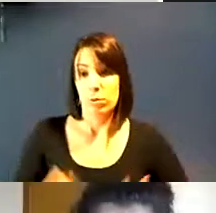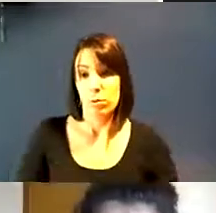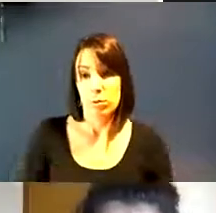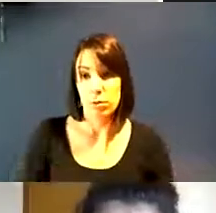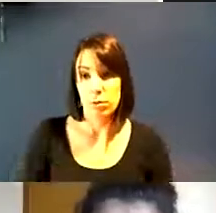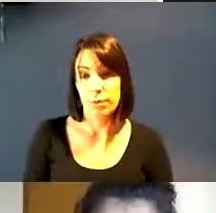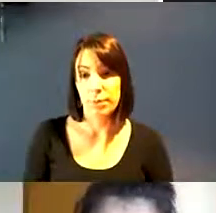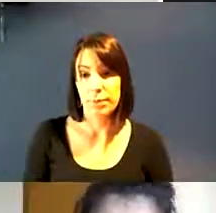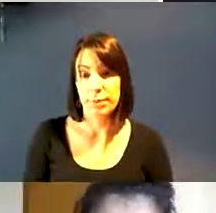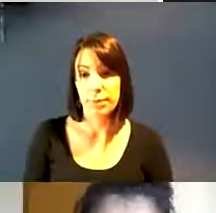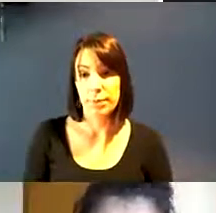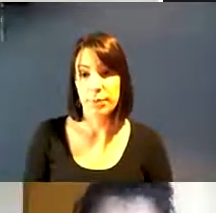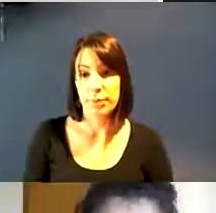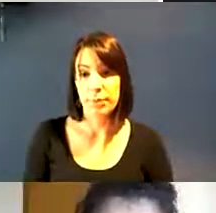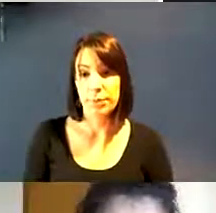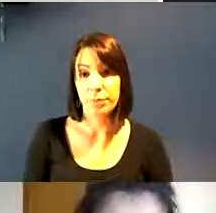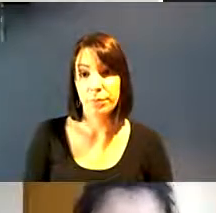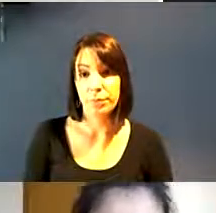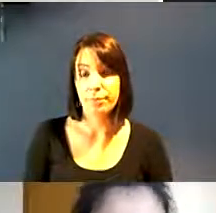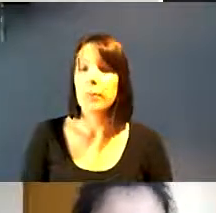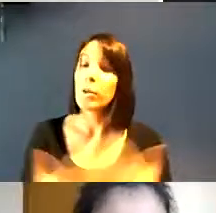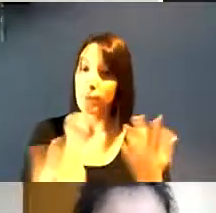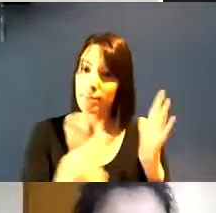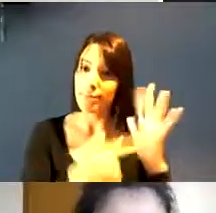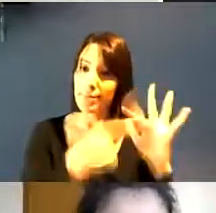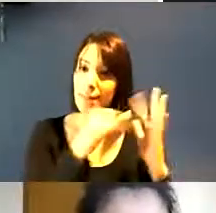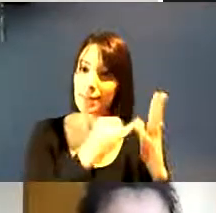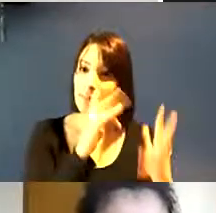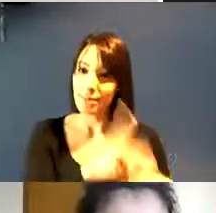All right, Tess, I'll pass back to you now.